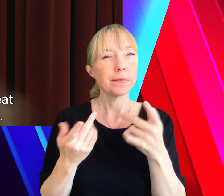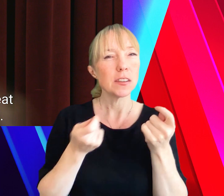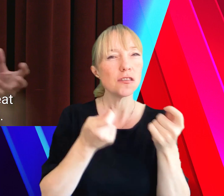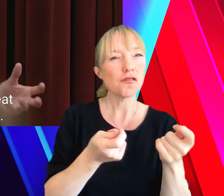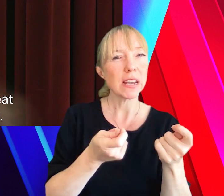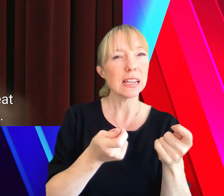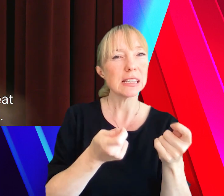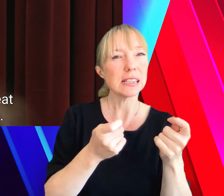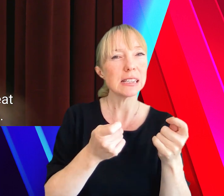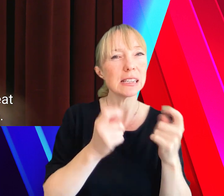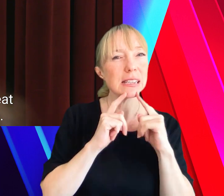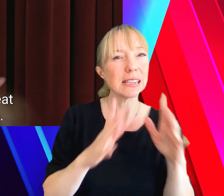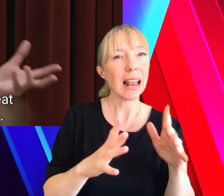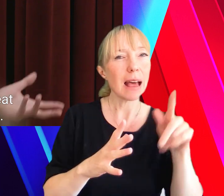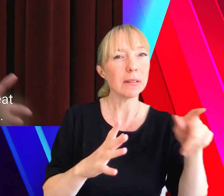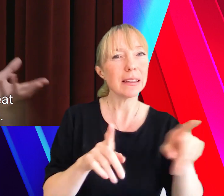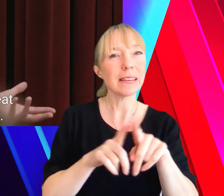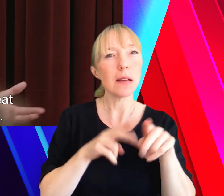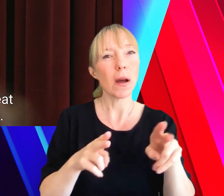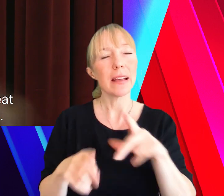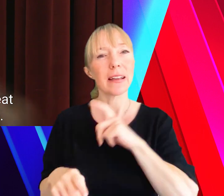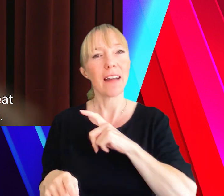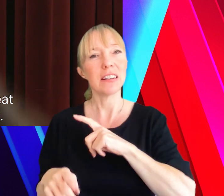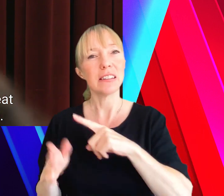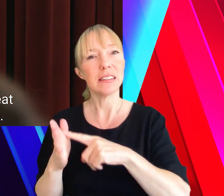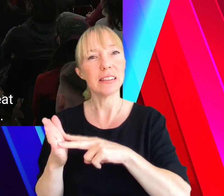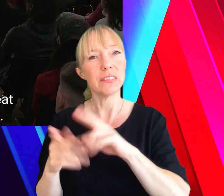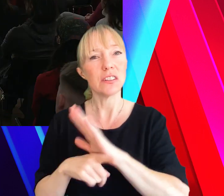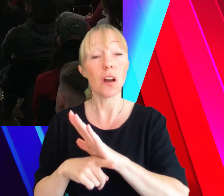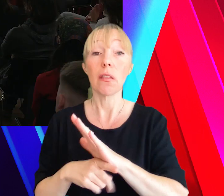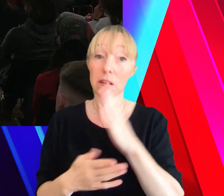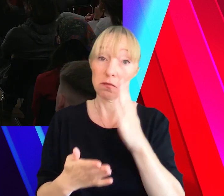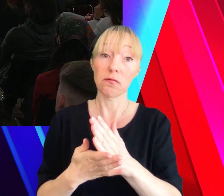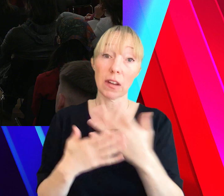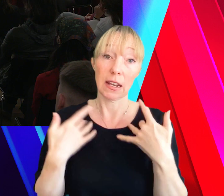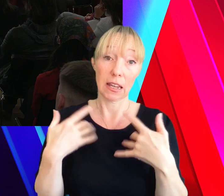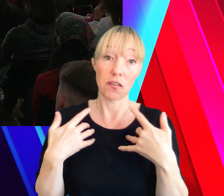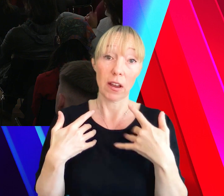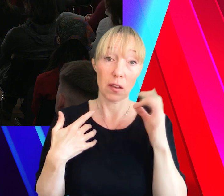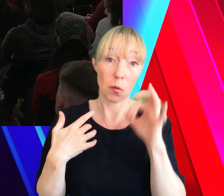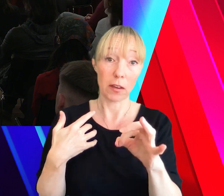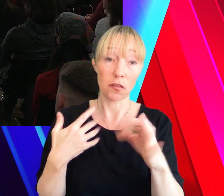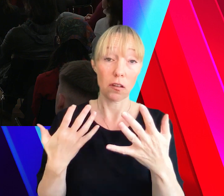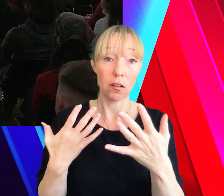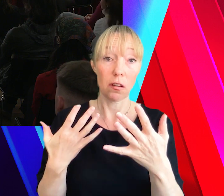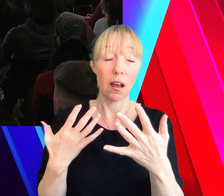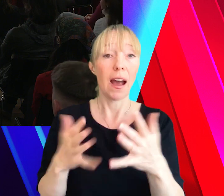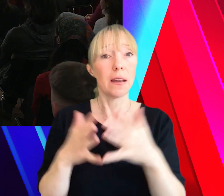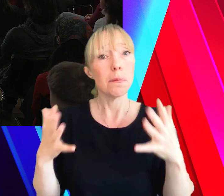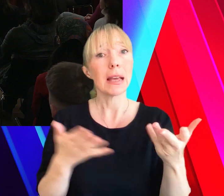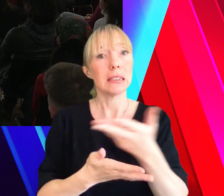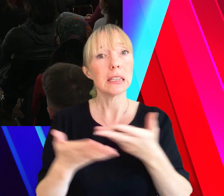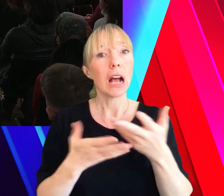celebrities in the same way that we sort of treat characters in a sort of film or TV show? Yeah, I think that's a super interesting question. I had a huge like